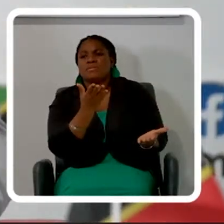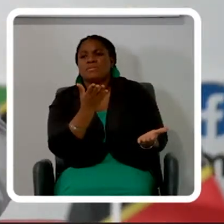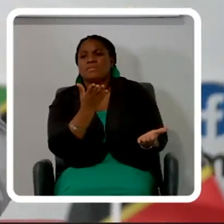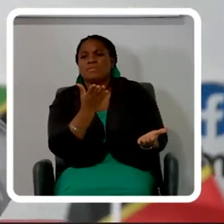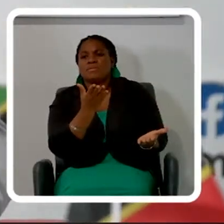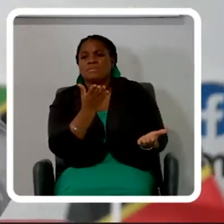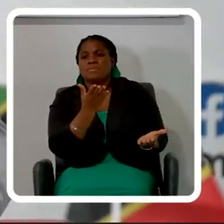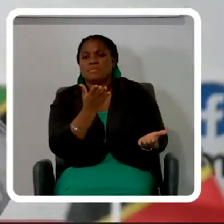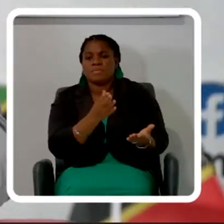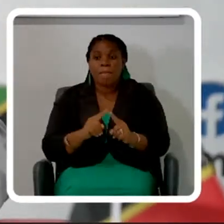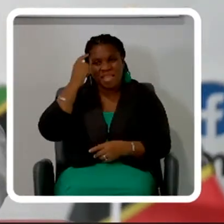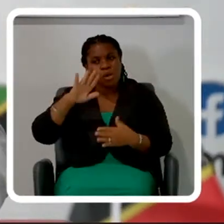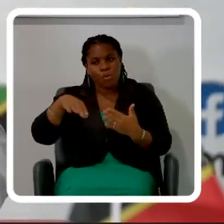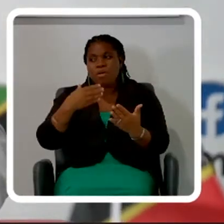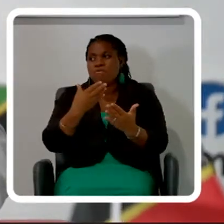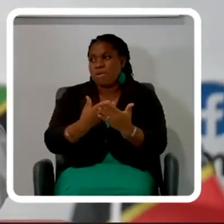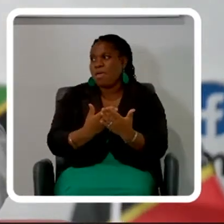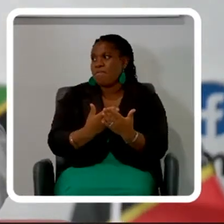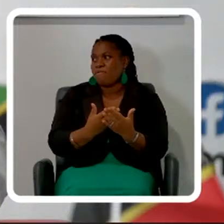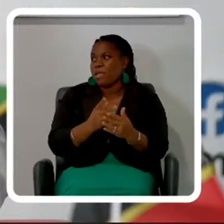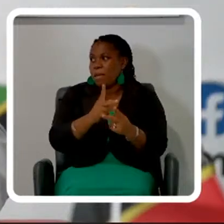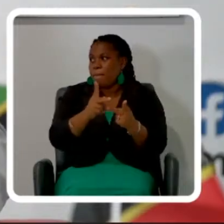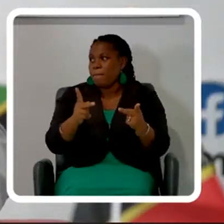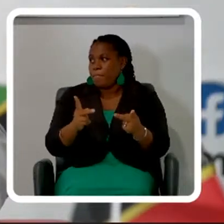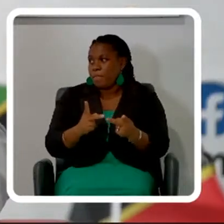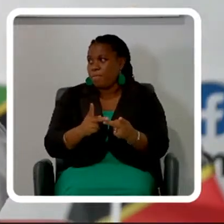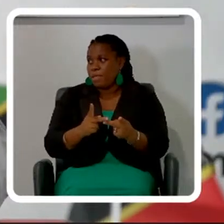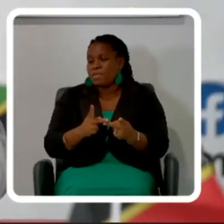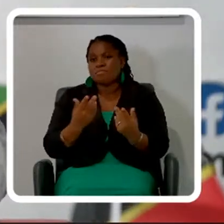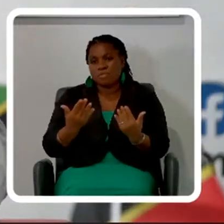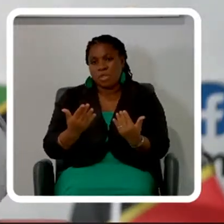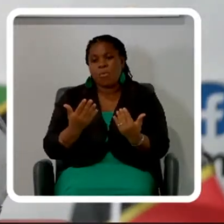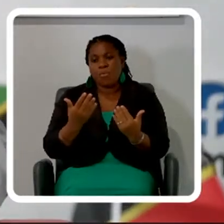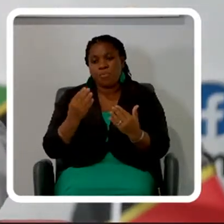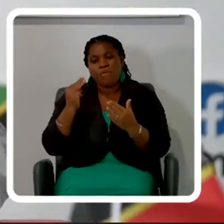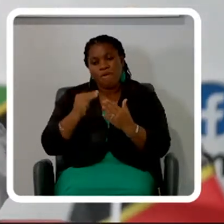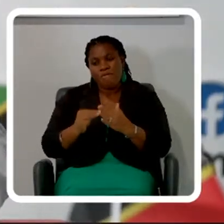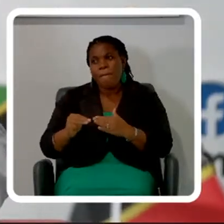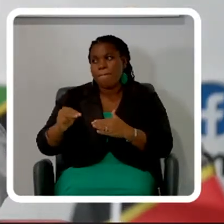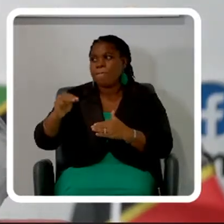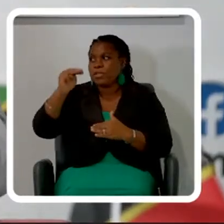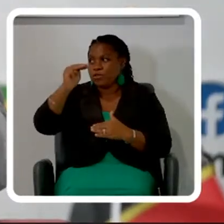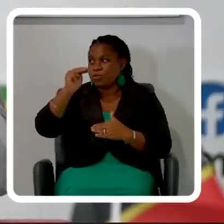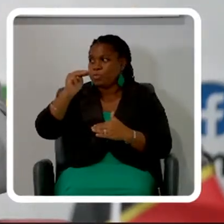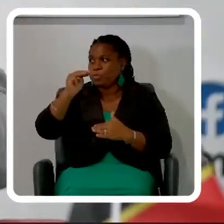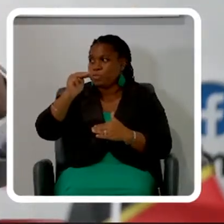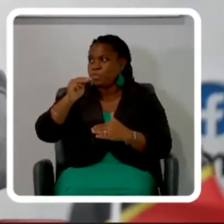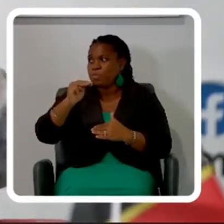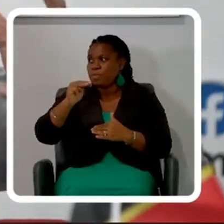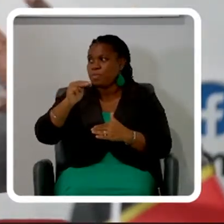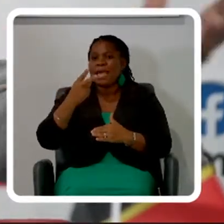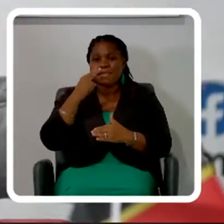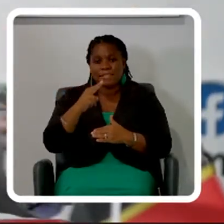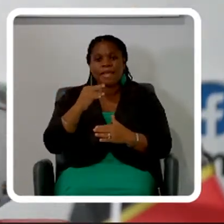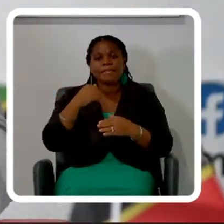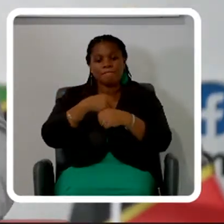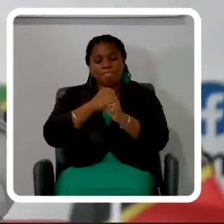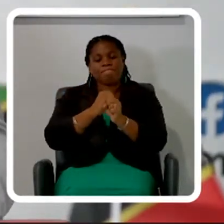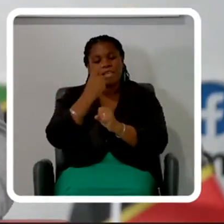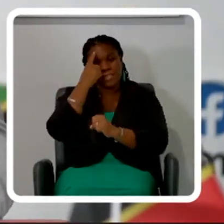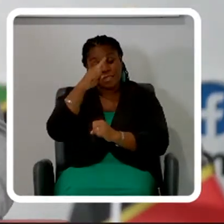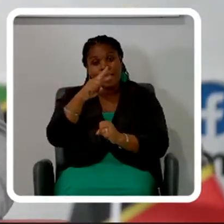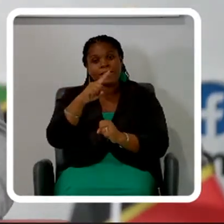But I think we have reached the point where we become politically mature enough as a people and as a nation to understand that this makes sense for